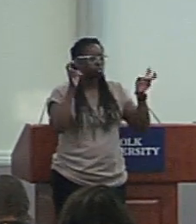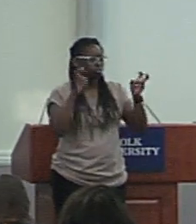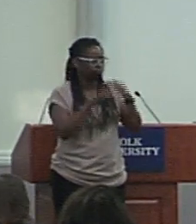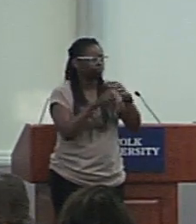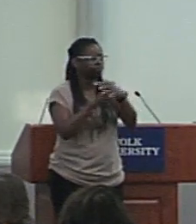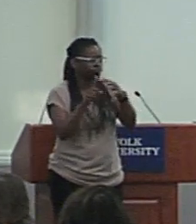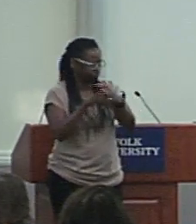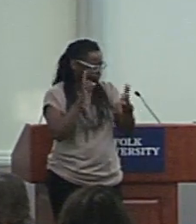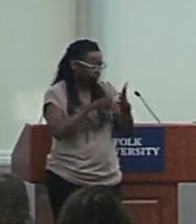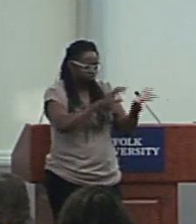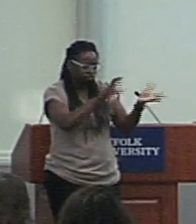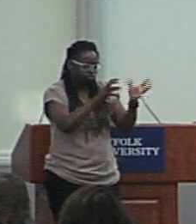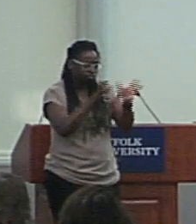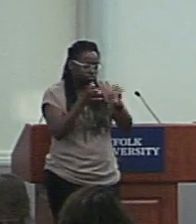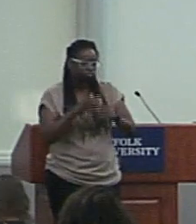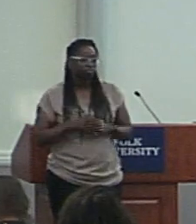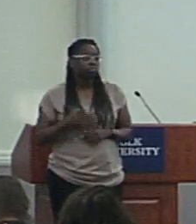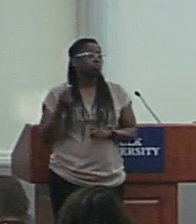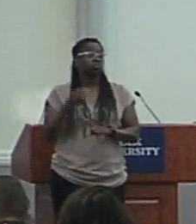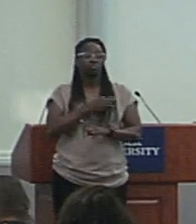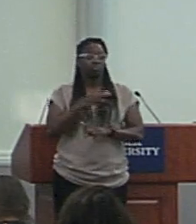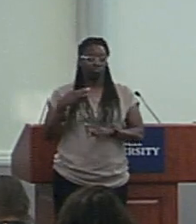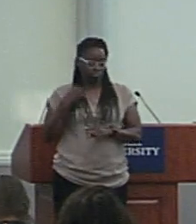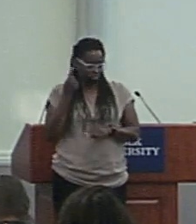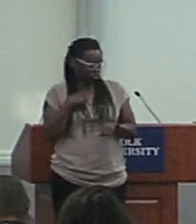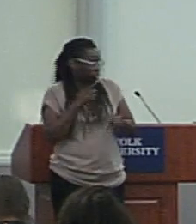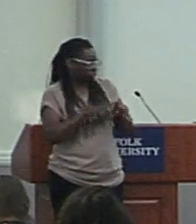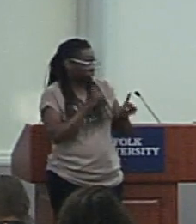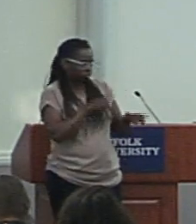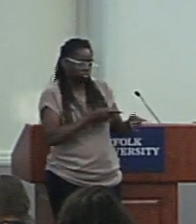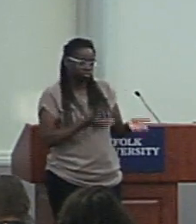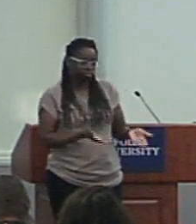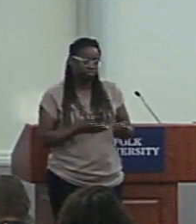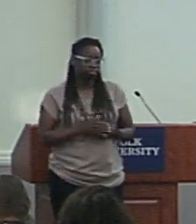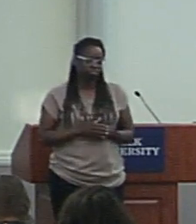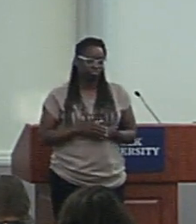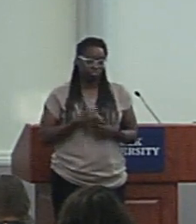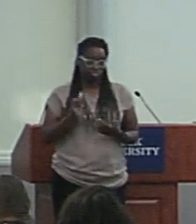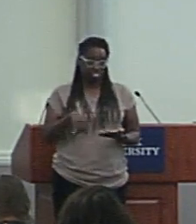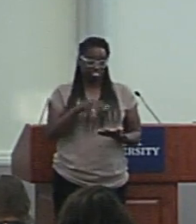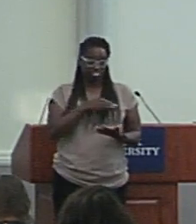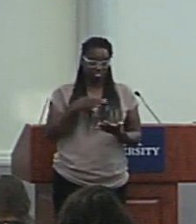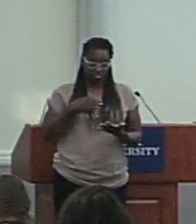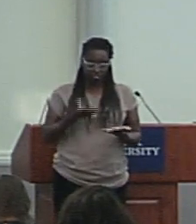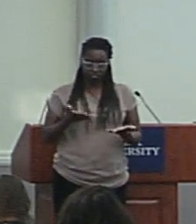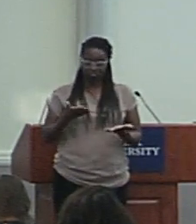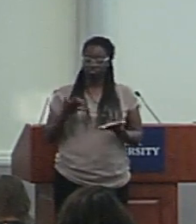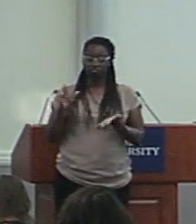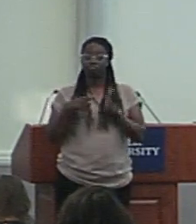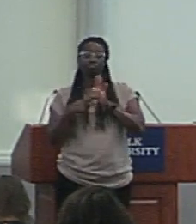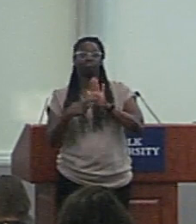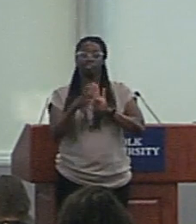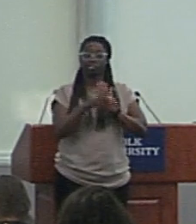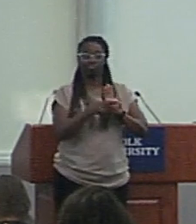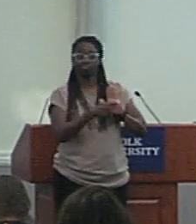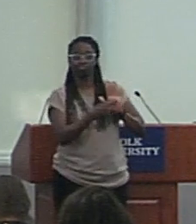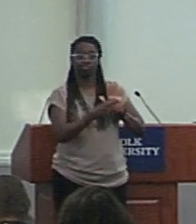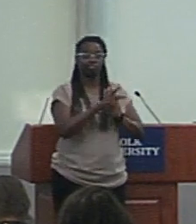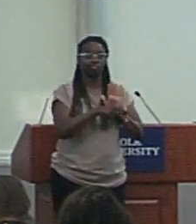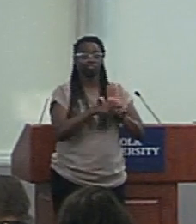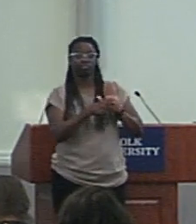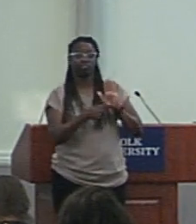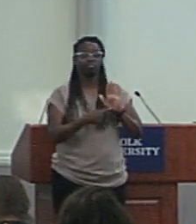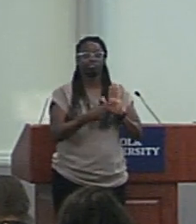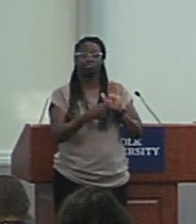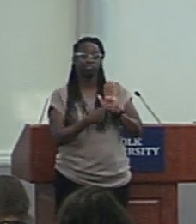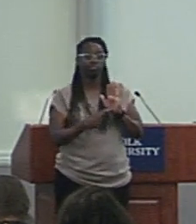security staff were not able to respond due to staff abusing the ability to call security for things that were not